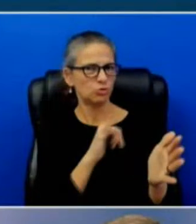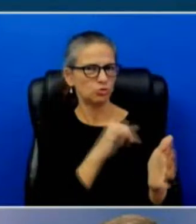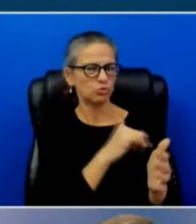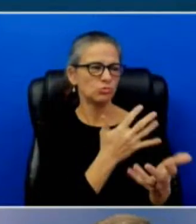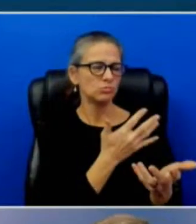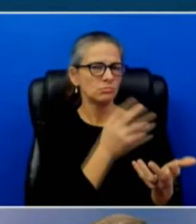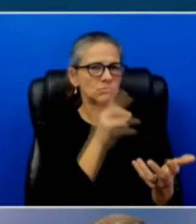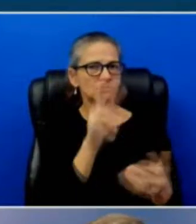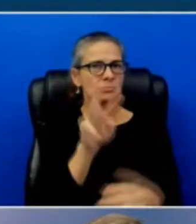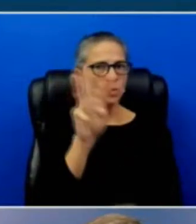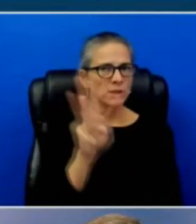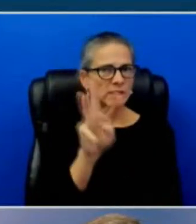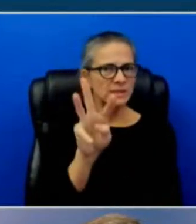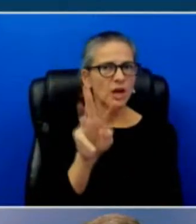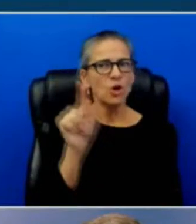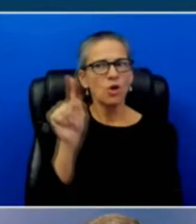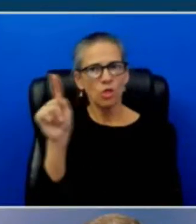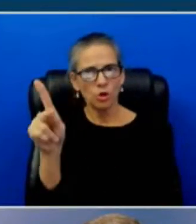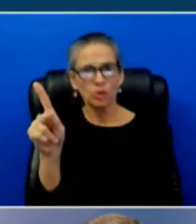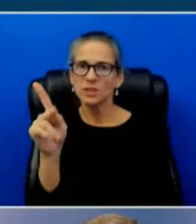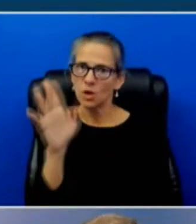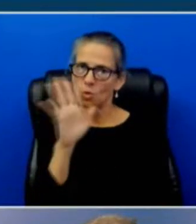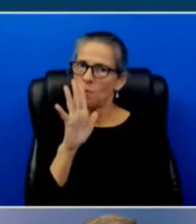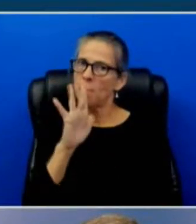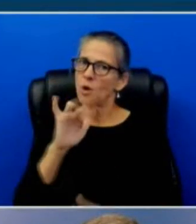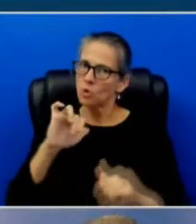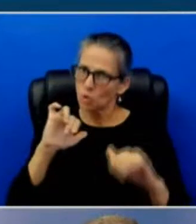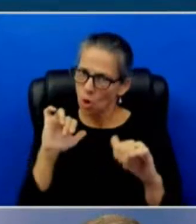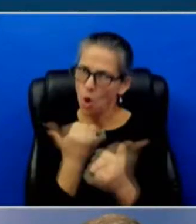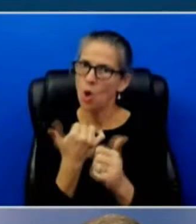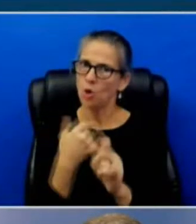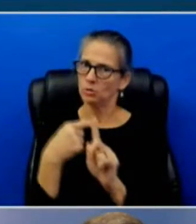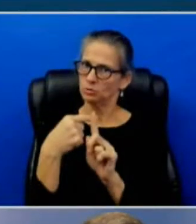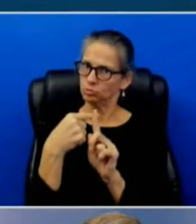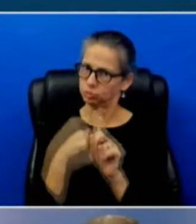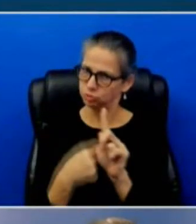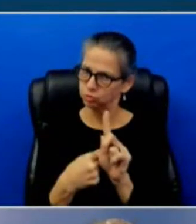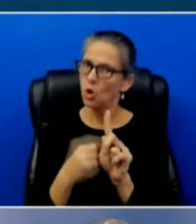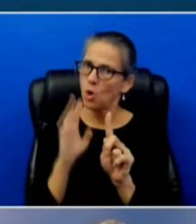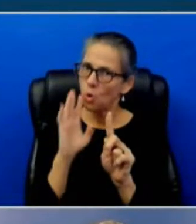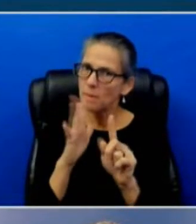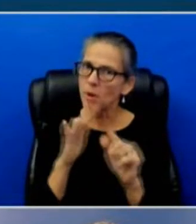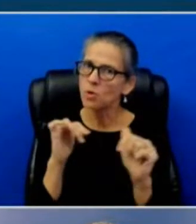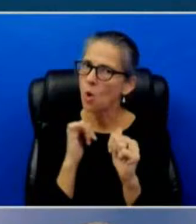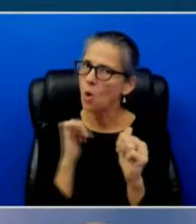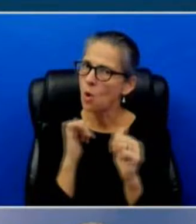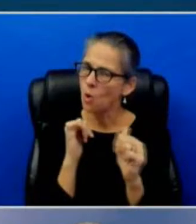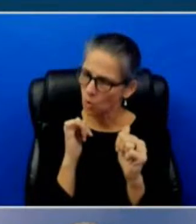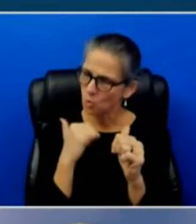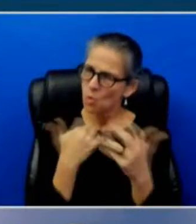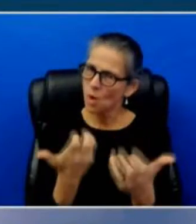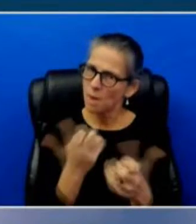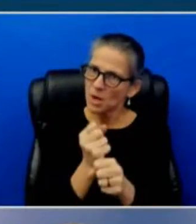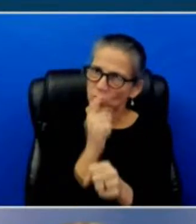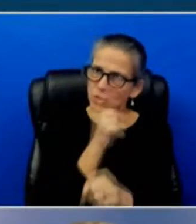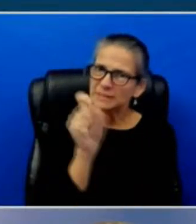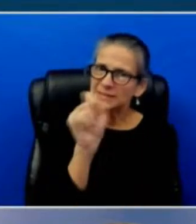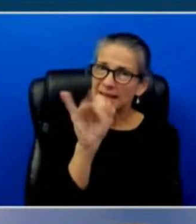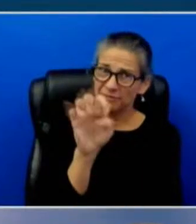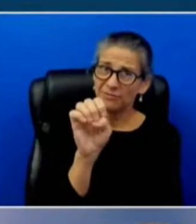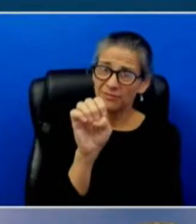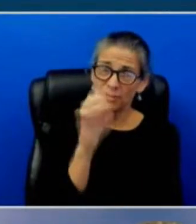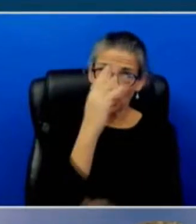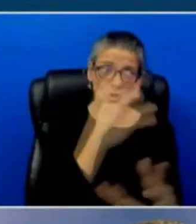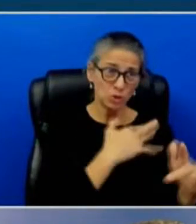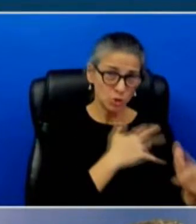Wednesday, Thursday are going to be bitterly cold. We want to make sure that everyone is safe, especially after getting through all the ice and the